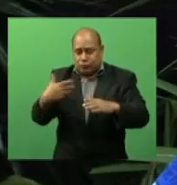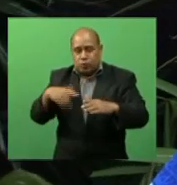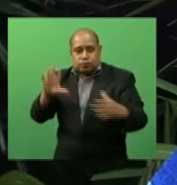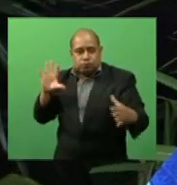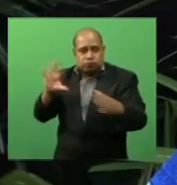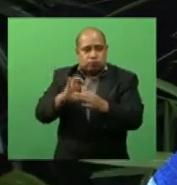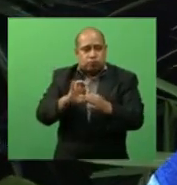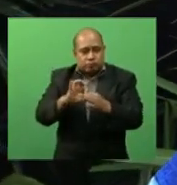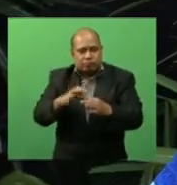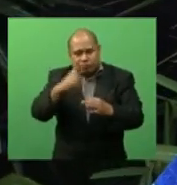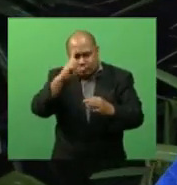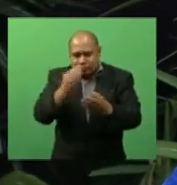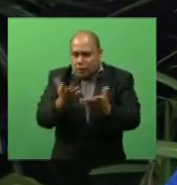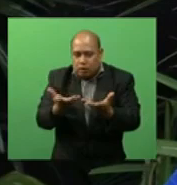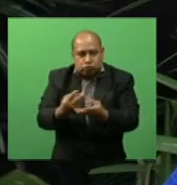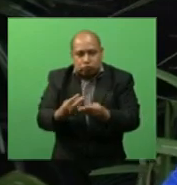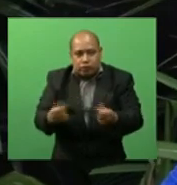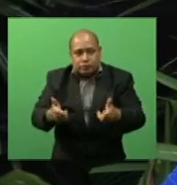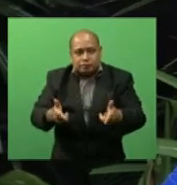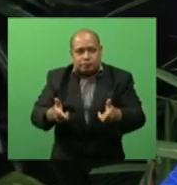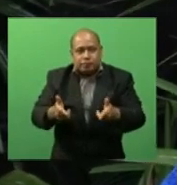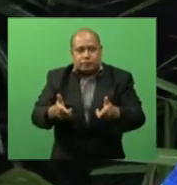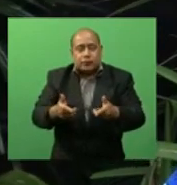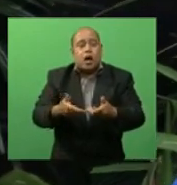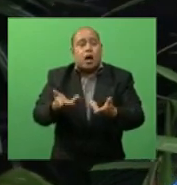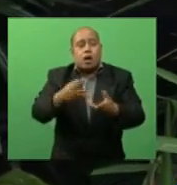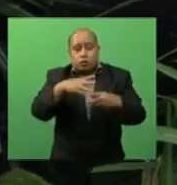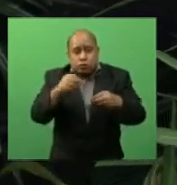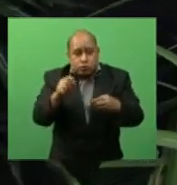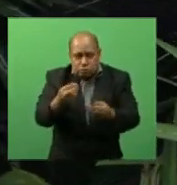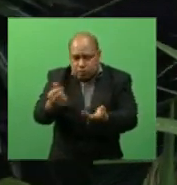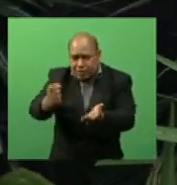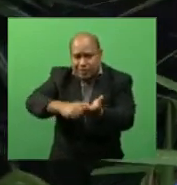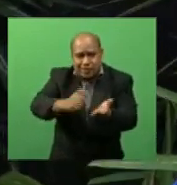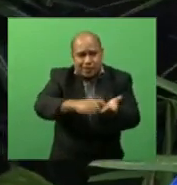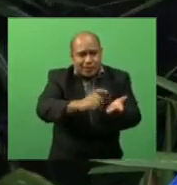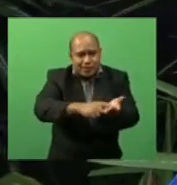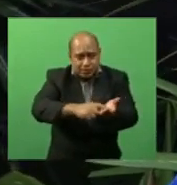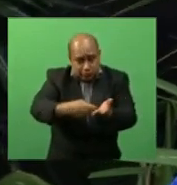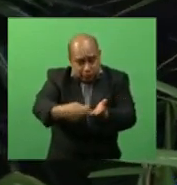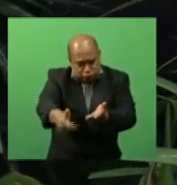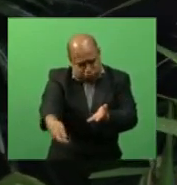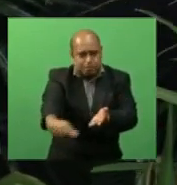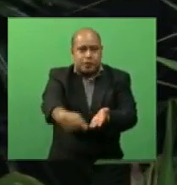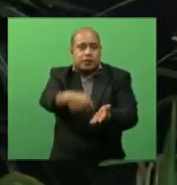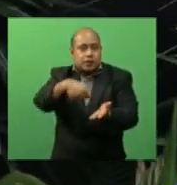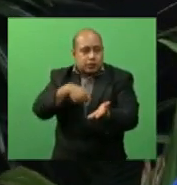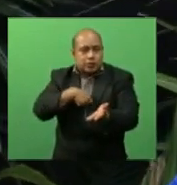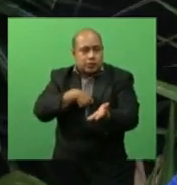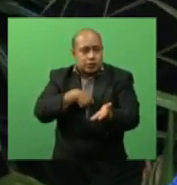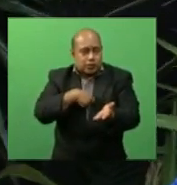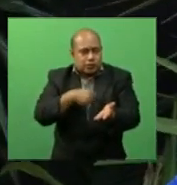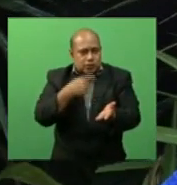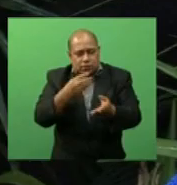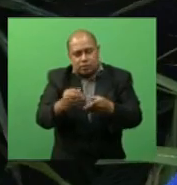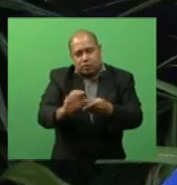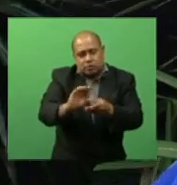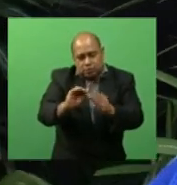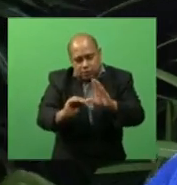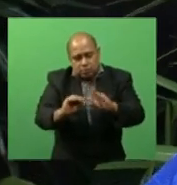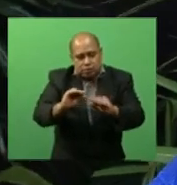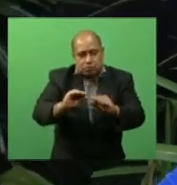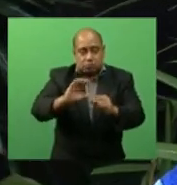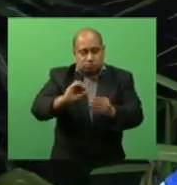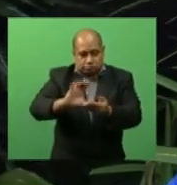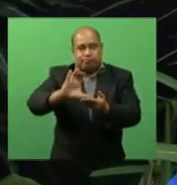the deal with credit? It needs to be repaid. And when you are not growing the economy, when you are not growing your business, when you're not